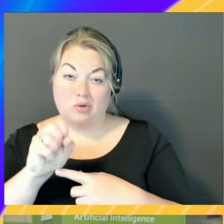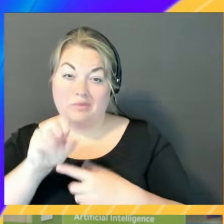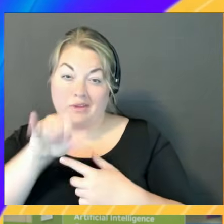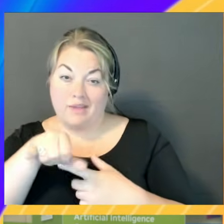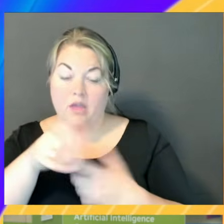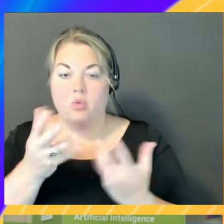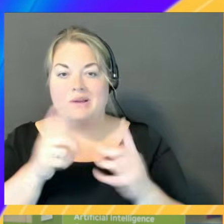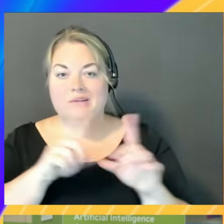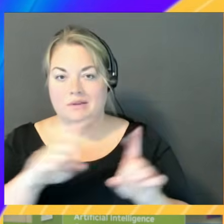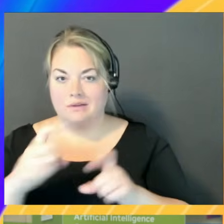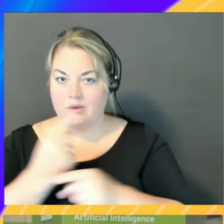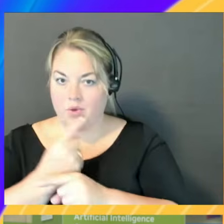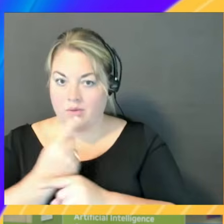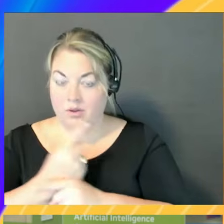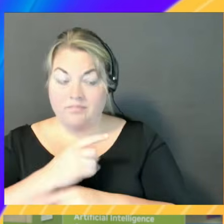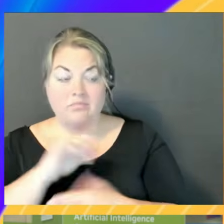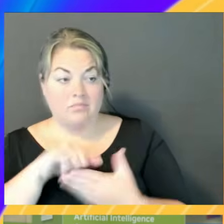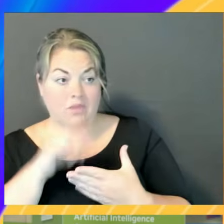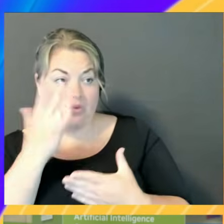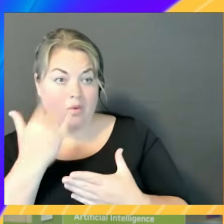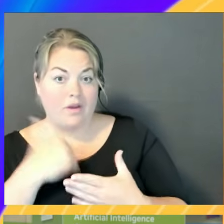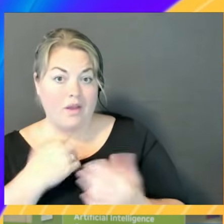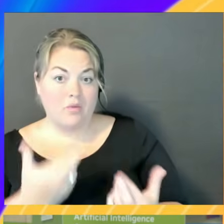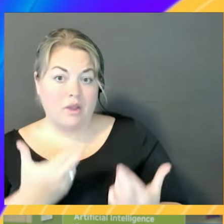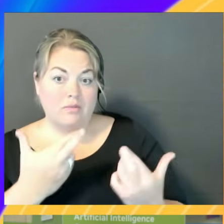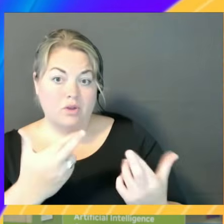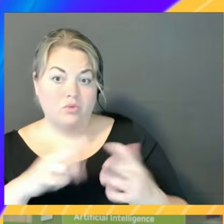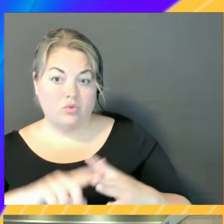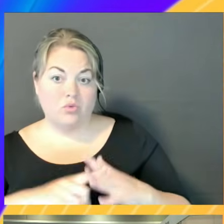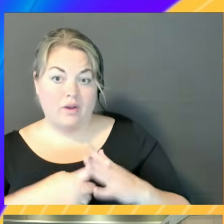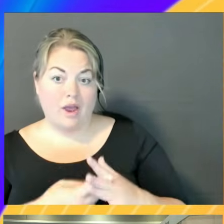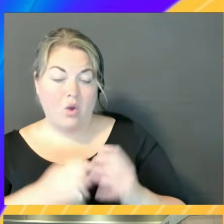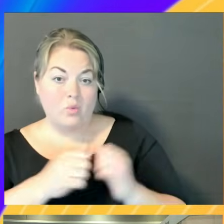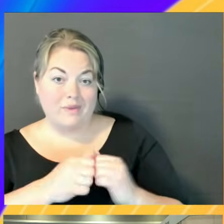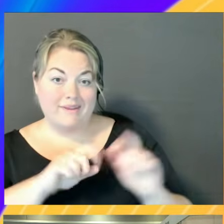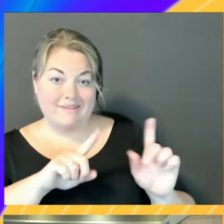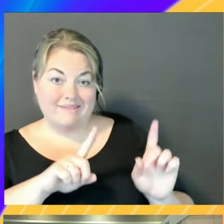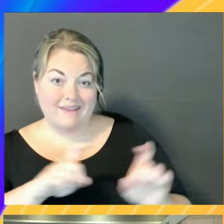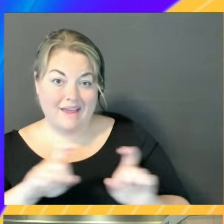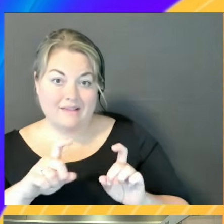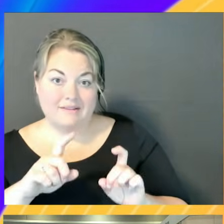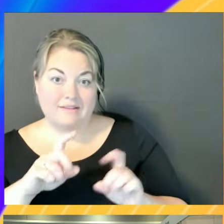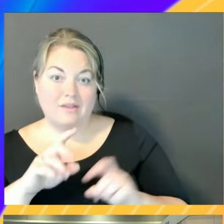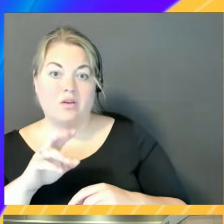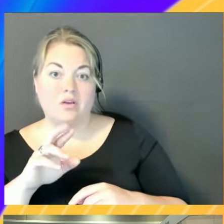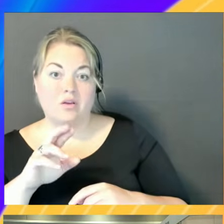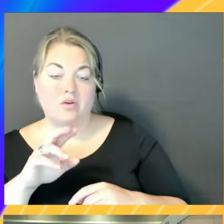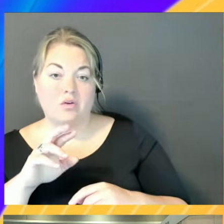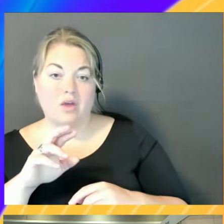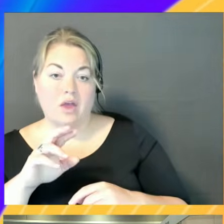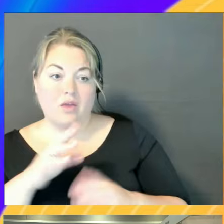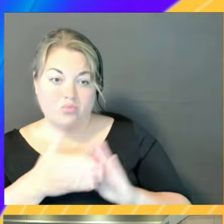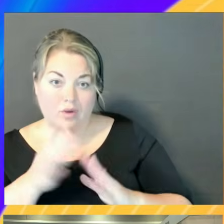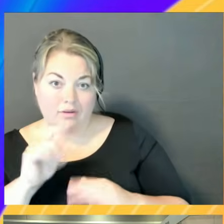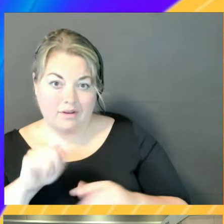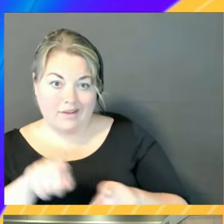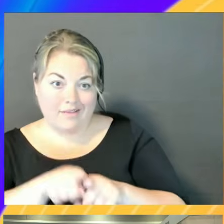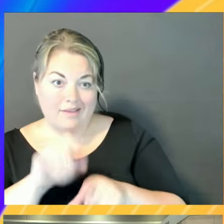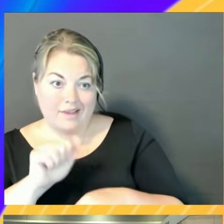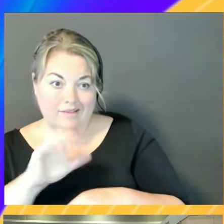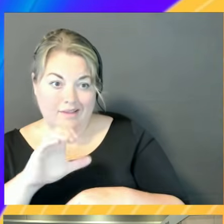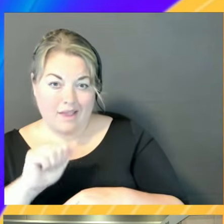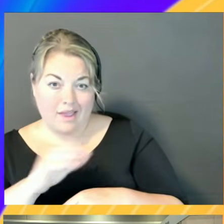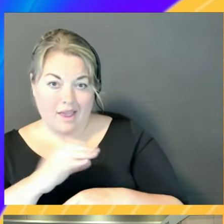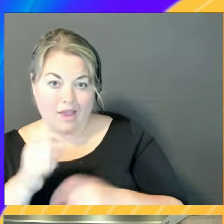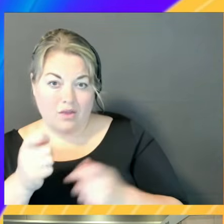properly. That's right, and that's why I would recommend that you start off with a test environment, deploy LZA and Control Tower, validate that